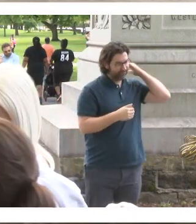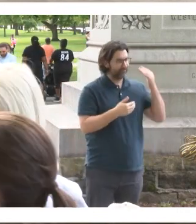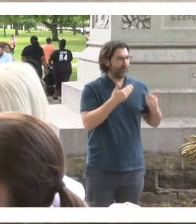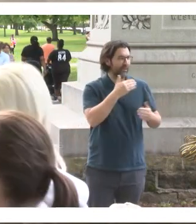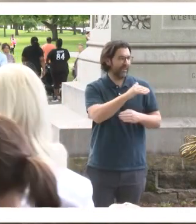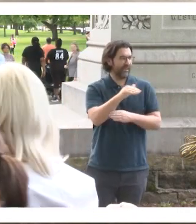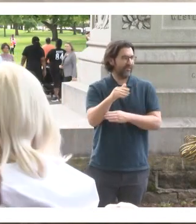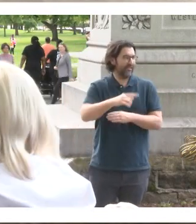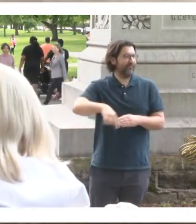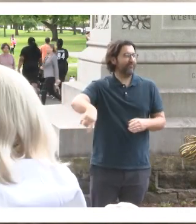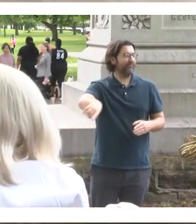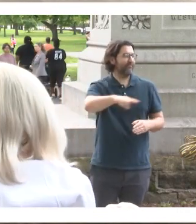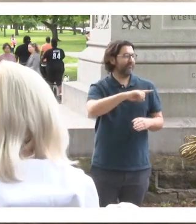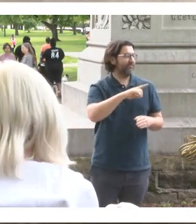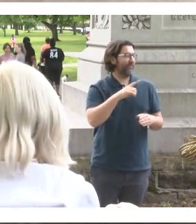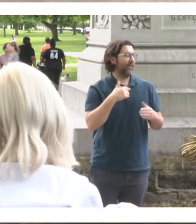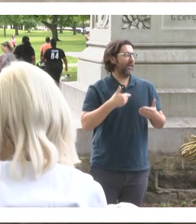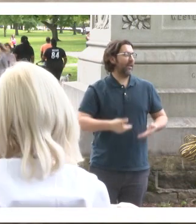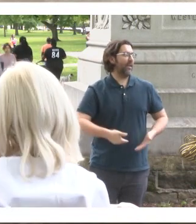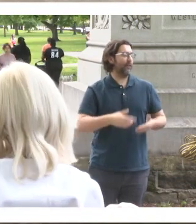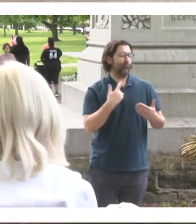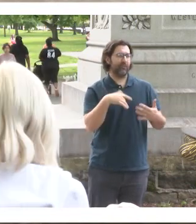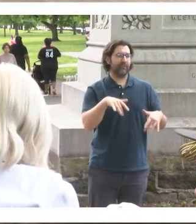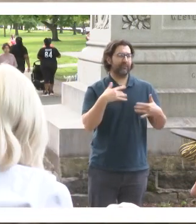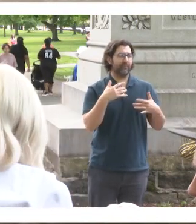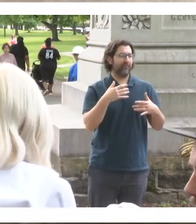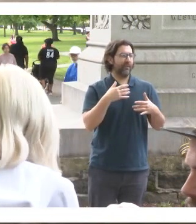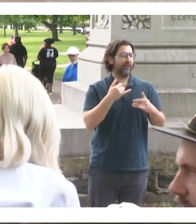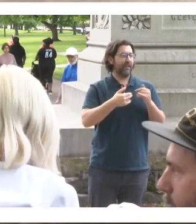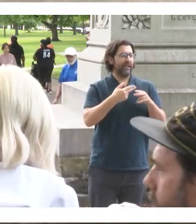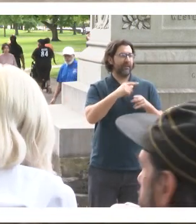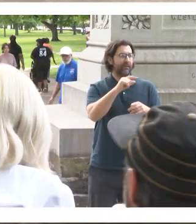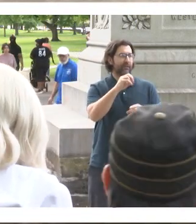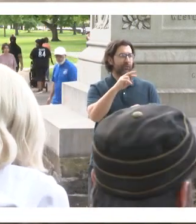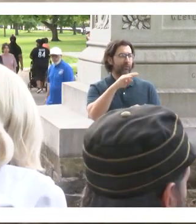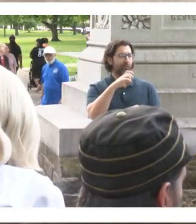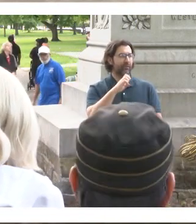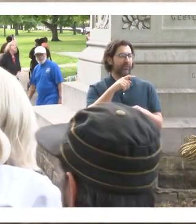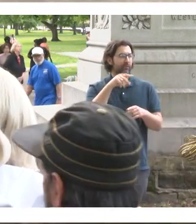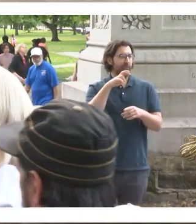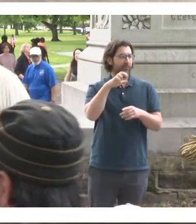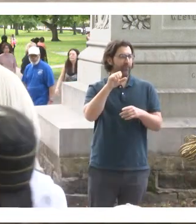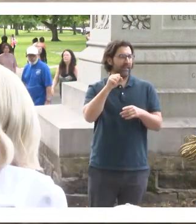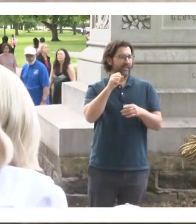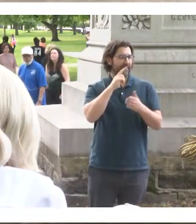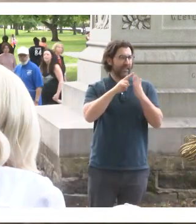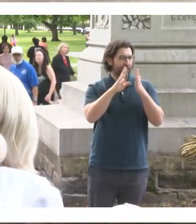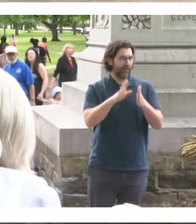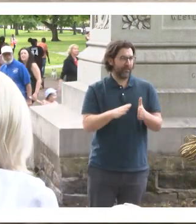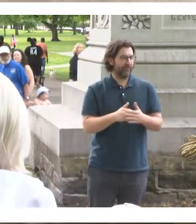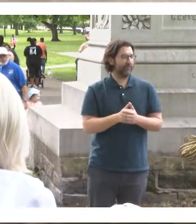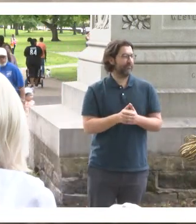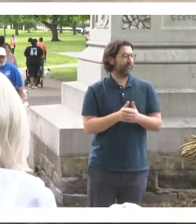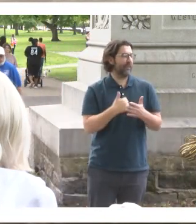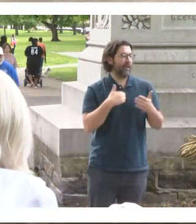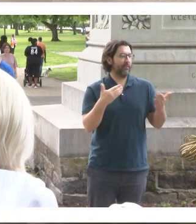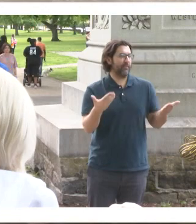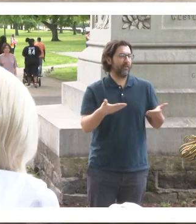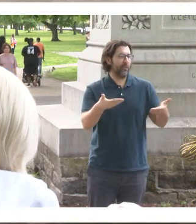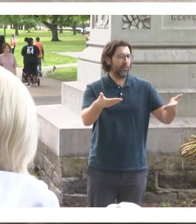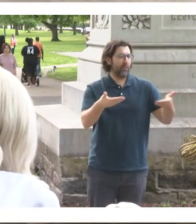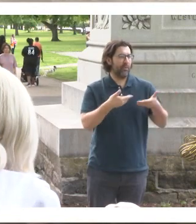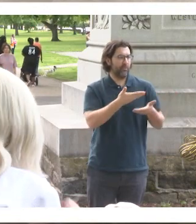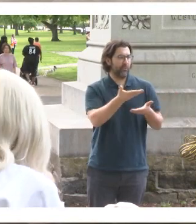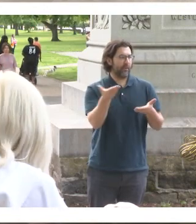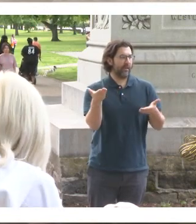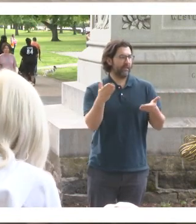Good evening, everyone. I am Olga George, the City of Pittsburgh Press Secretary. I am here to welcome you to the City